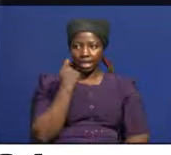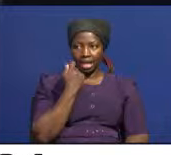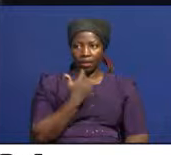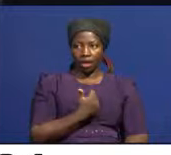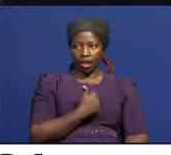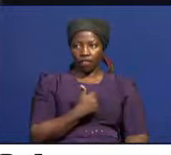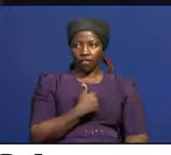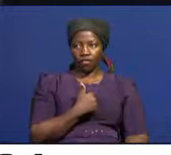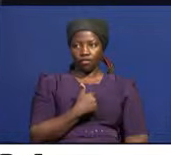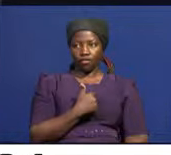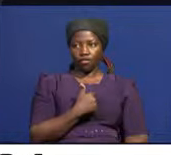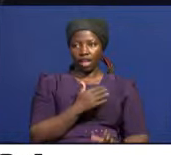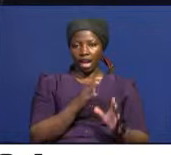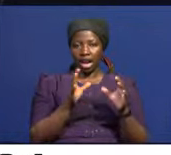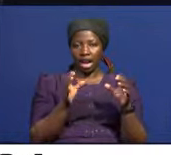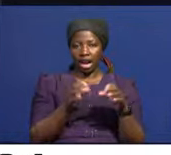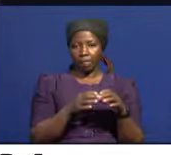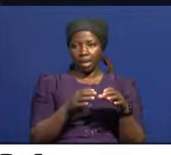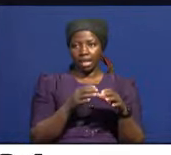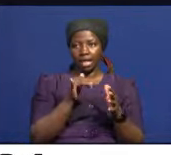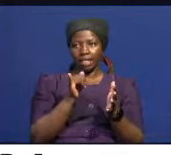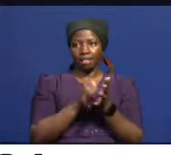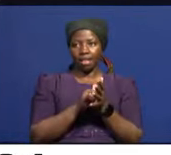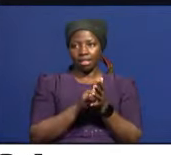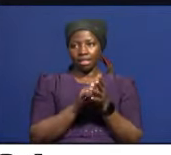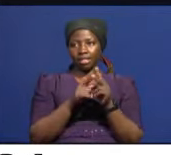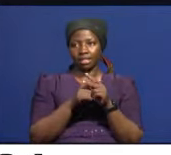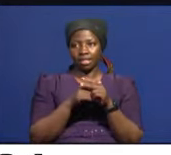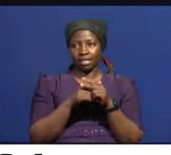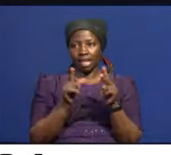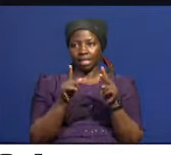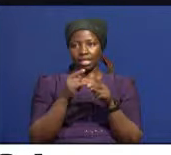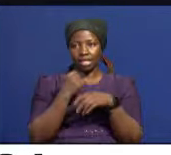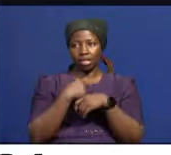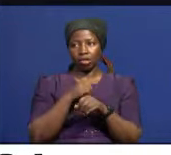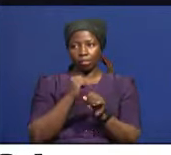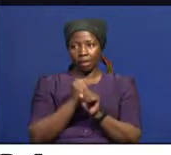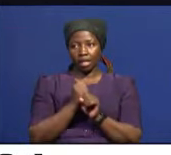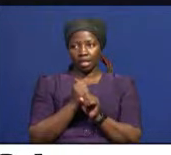we have a company that is beginning to put together